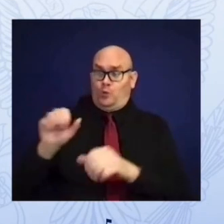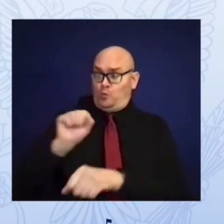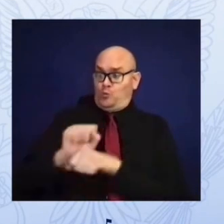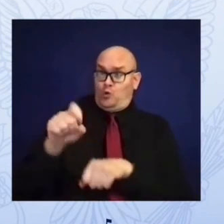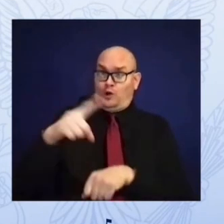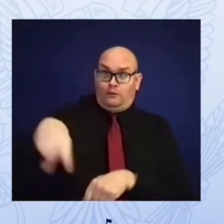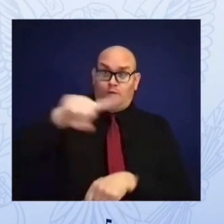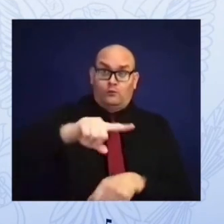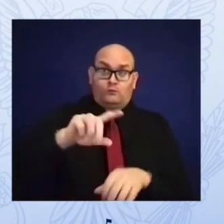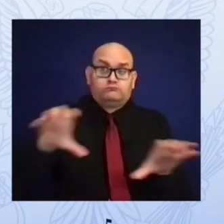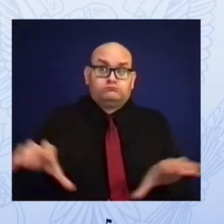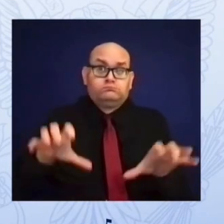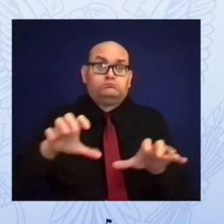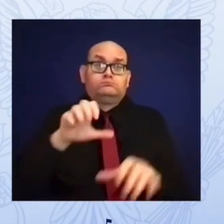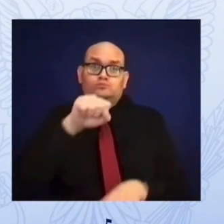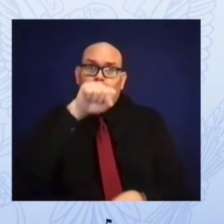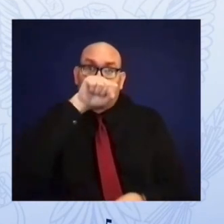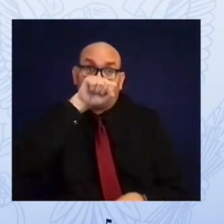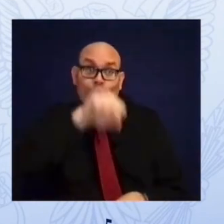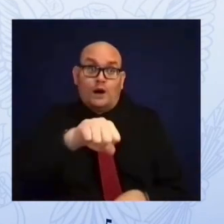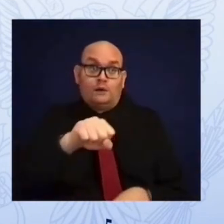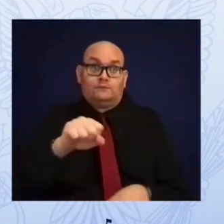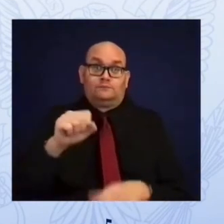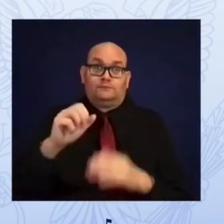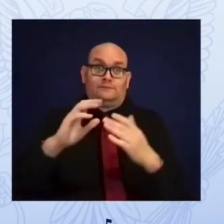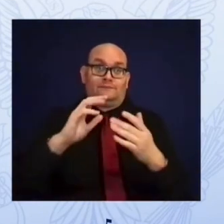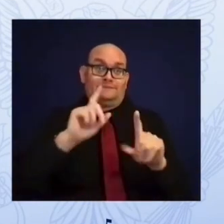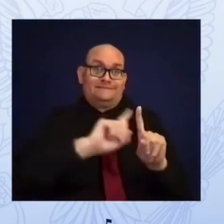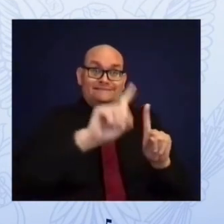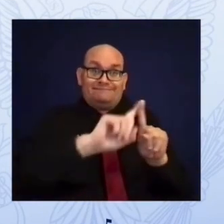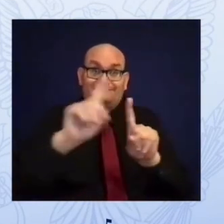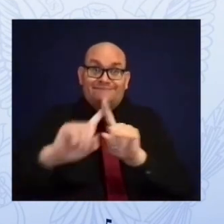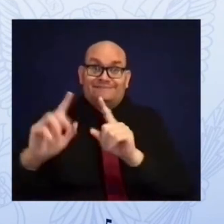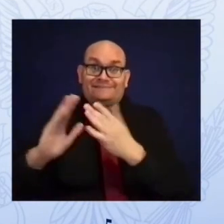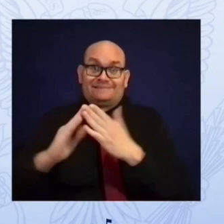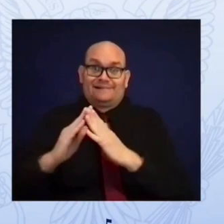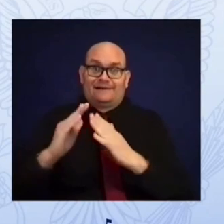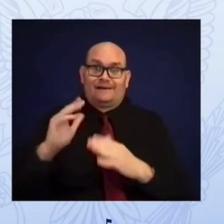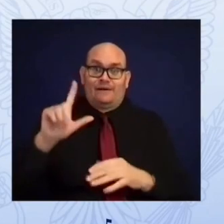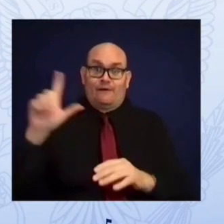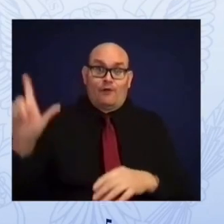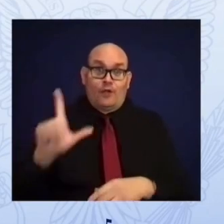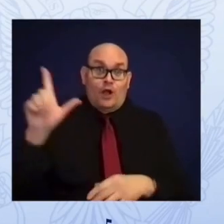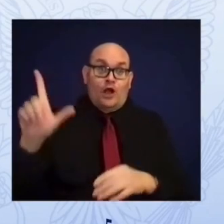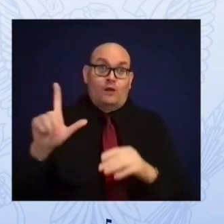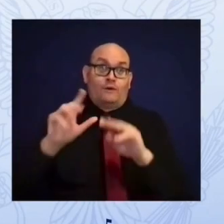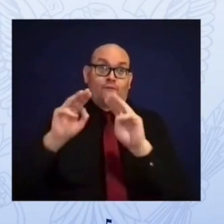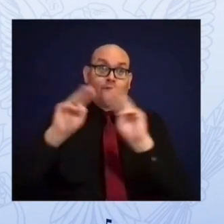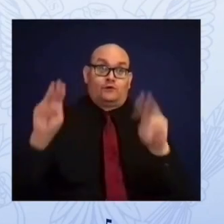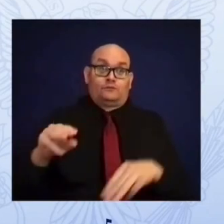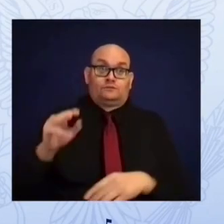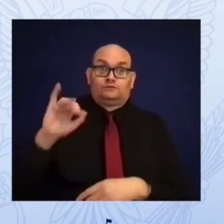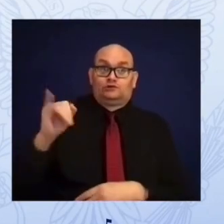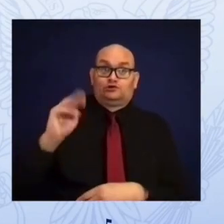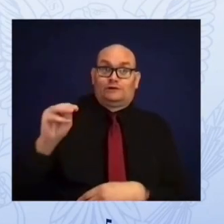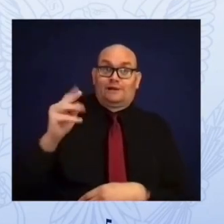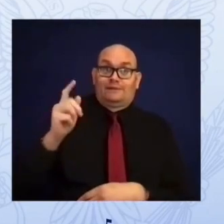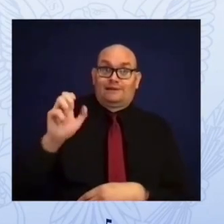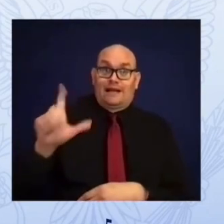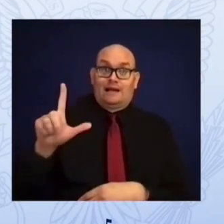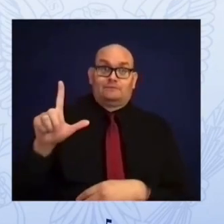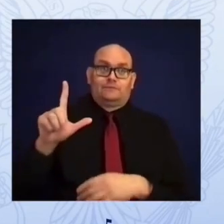to the giants in our museum and library worlds, but who are central to the well-being and communal spirit of their citizens. We